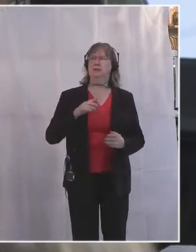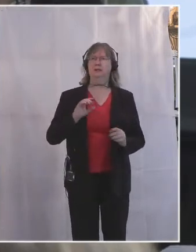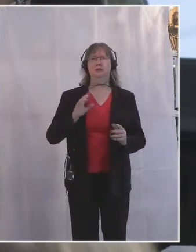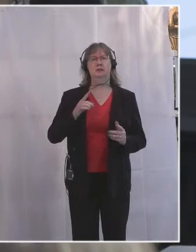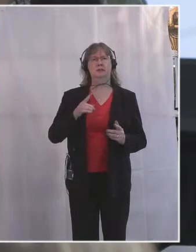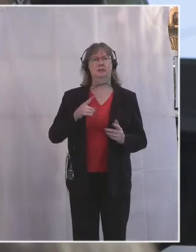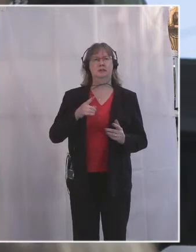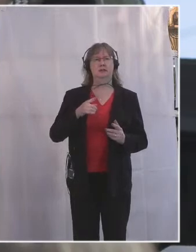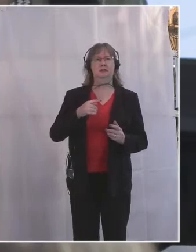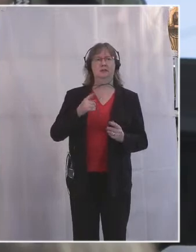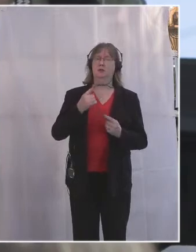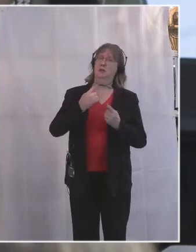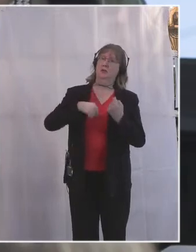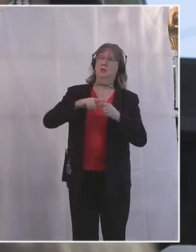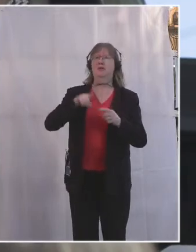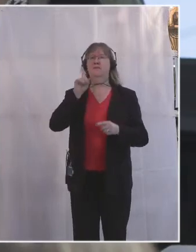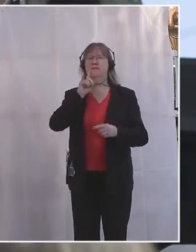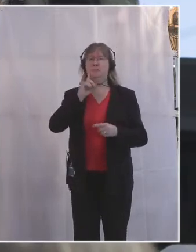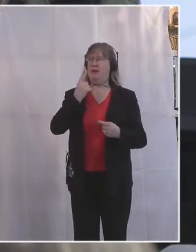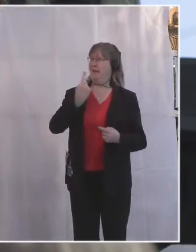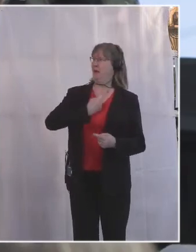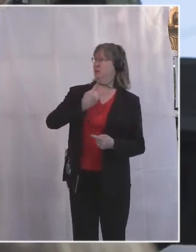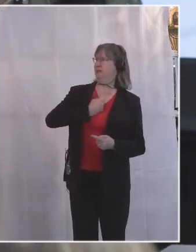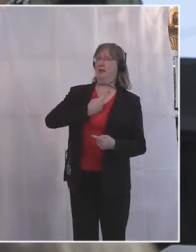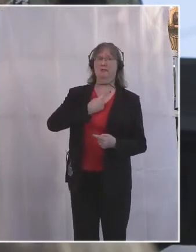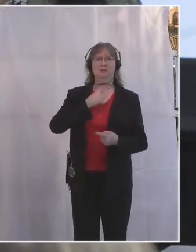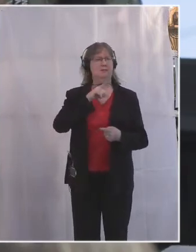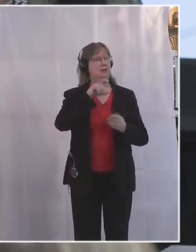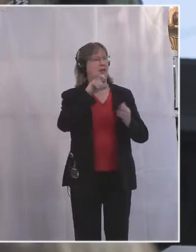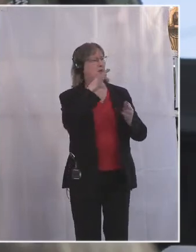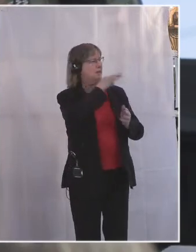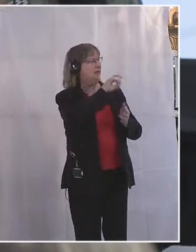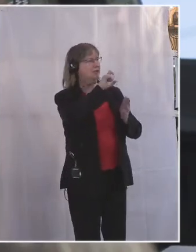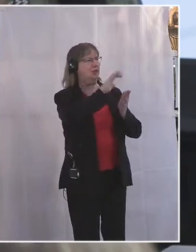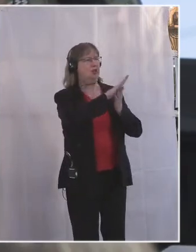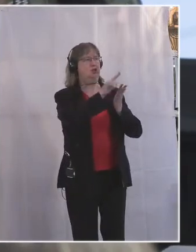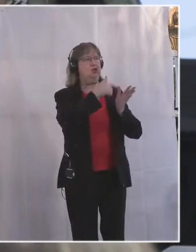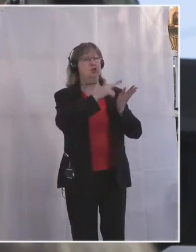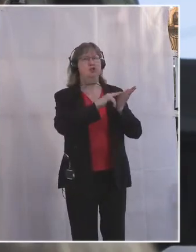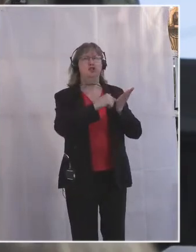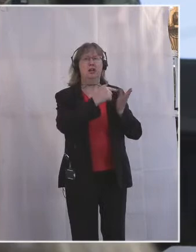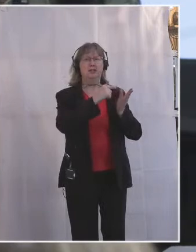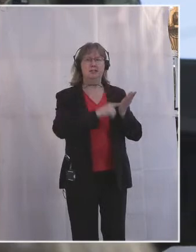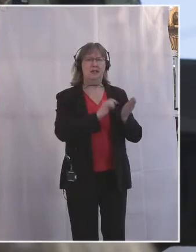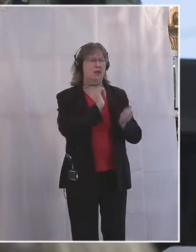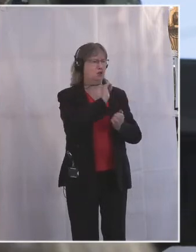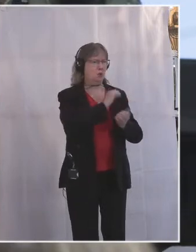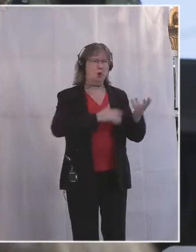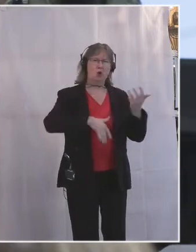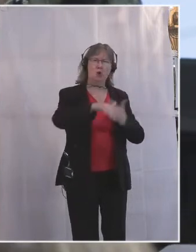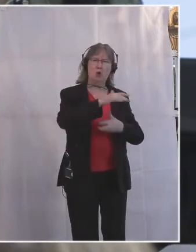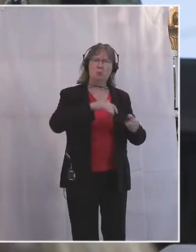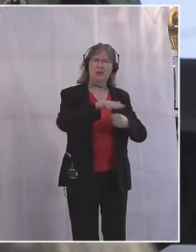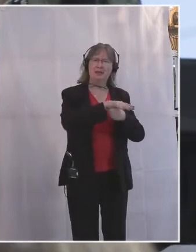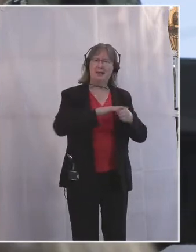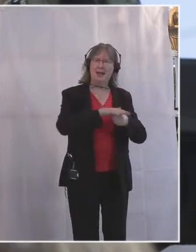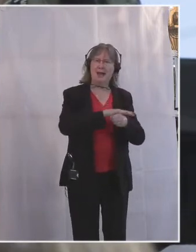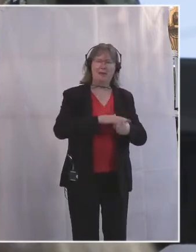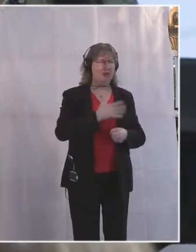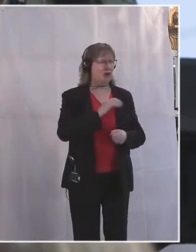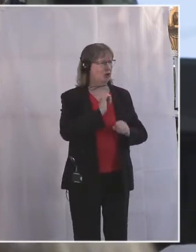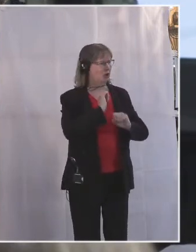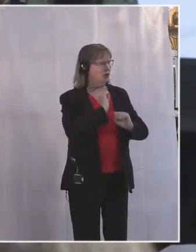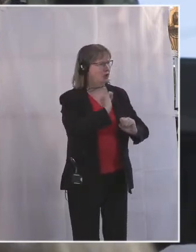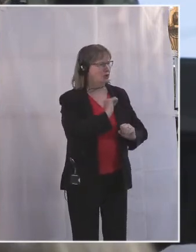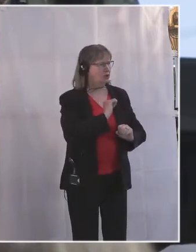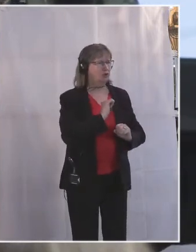challenges that we face as female founders, and maybe given, Chantal, you're in a really exciting, really niche, complex area, it'd be great to find out a little bit more